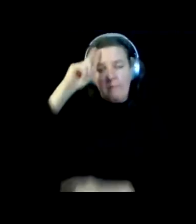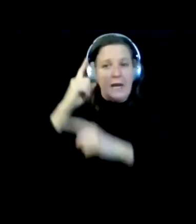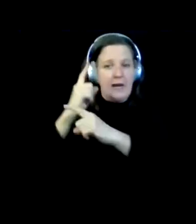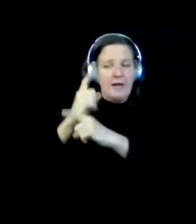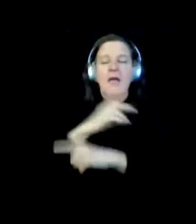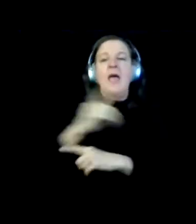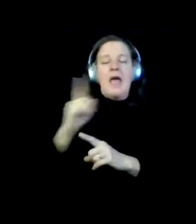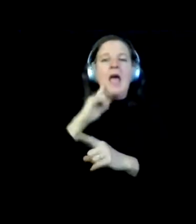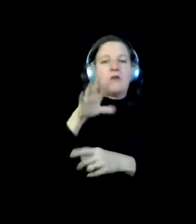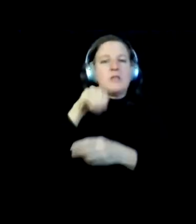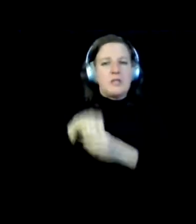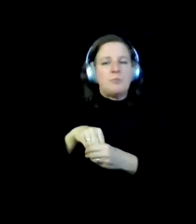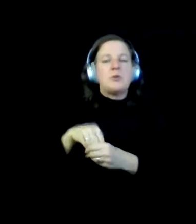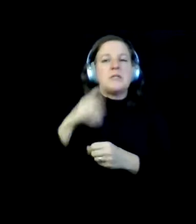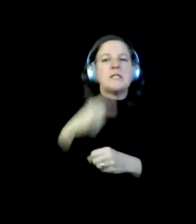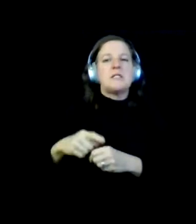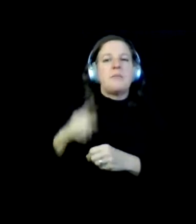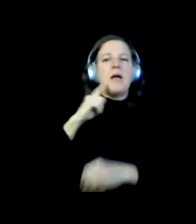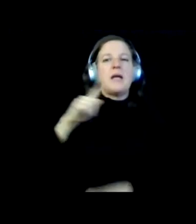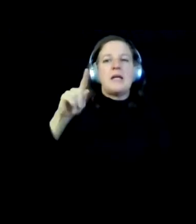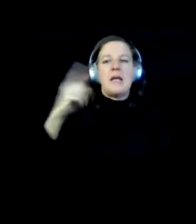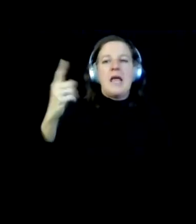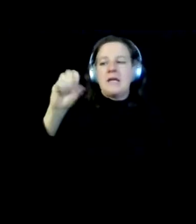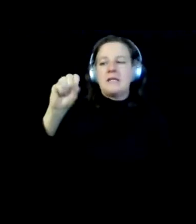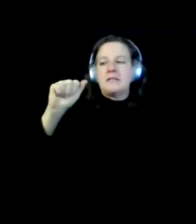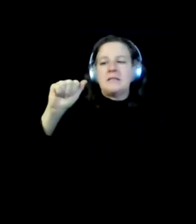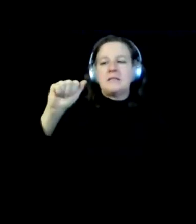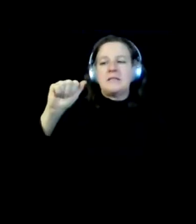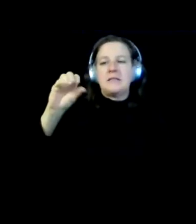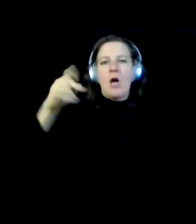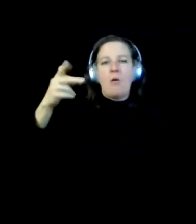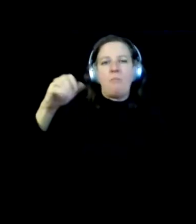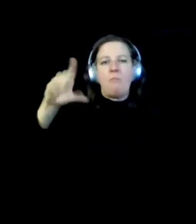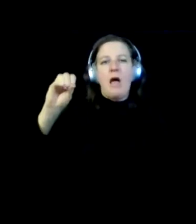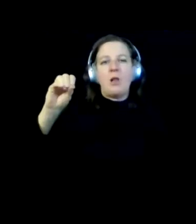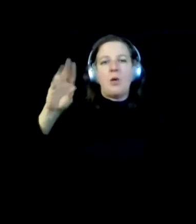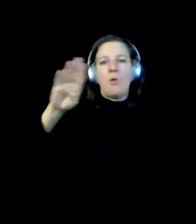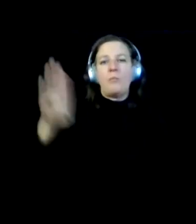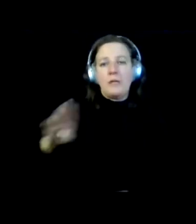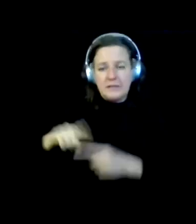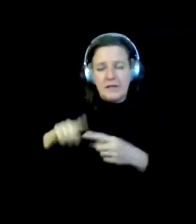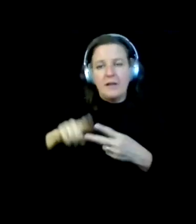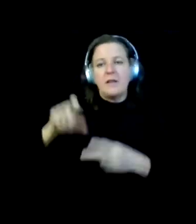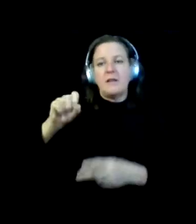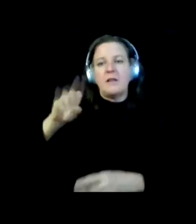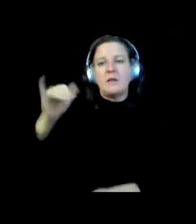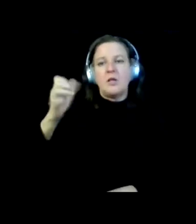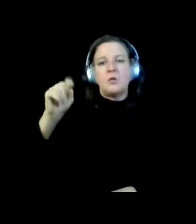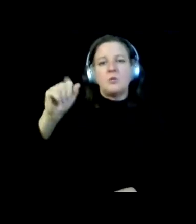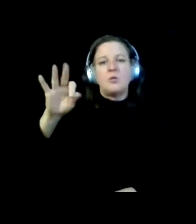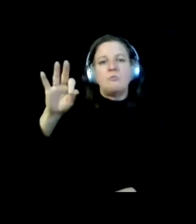33rd Bienal de Sao Paulo in Brazil, Subjektiv, Malmö Kunsthall in